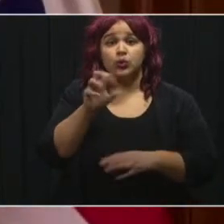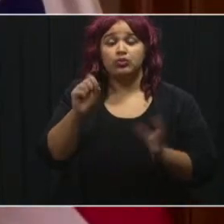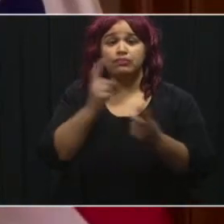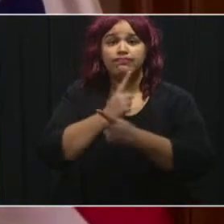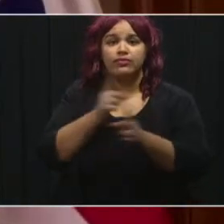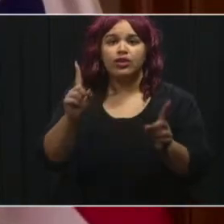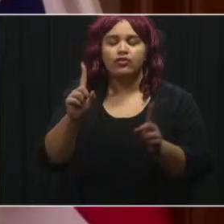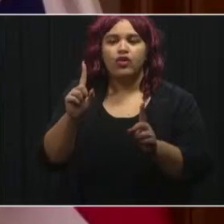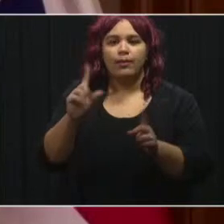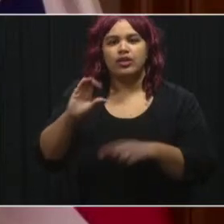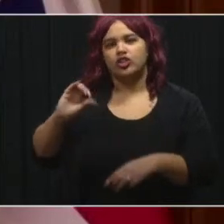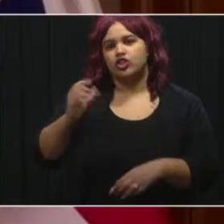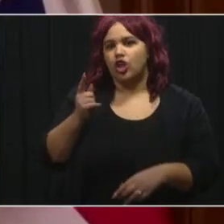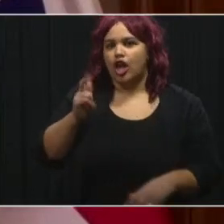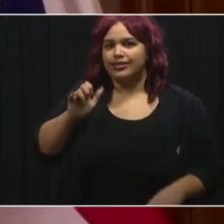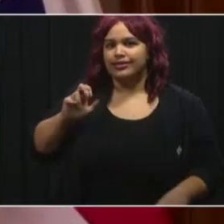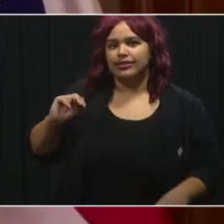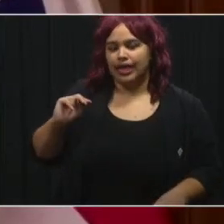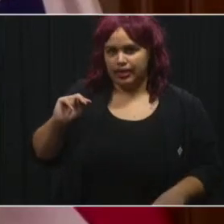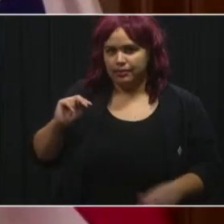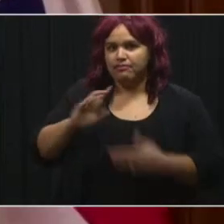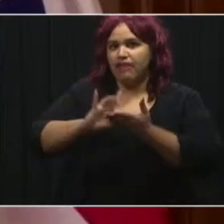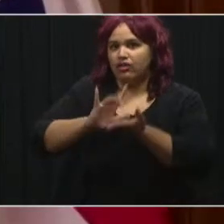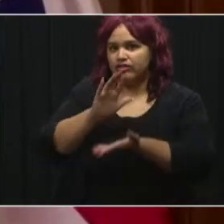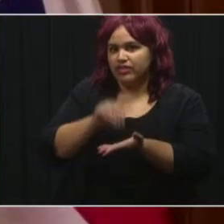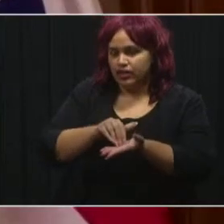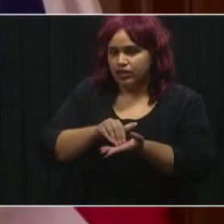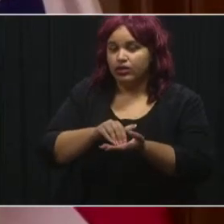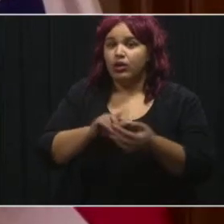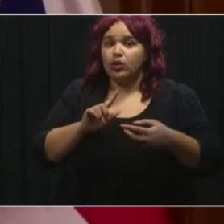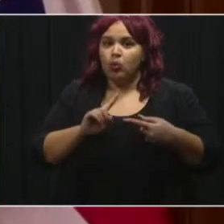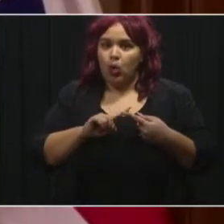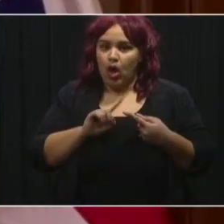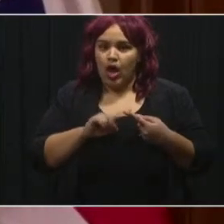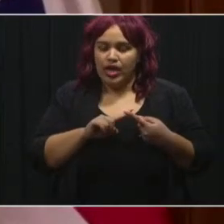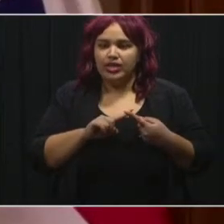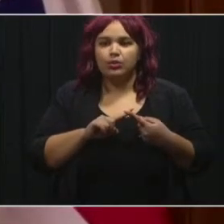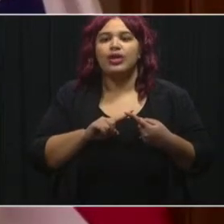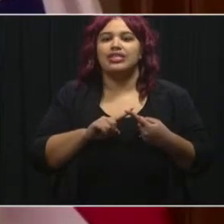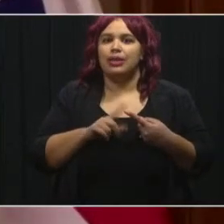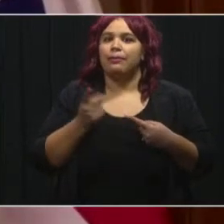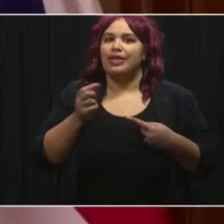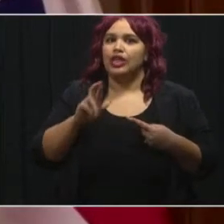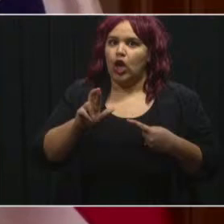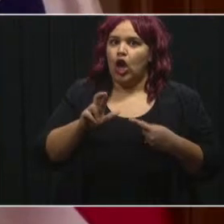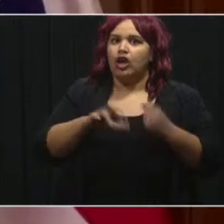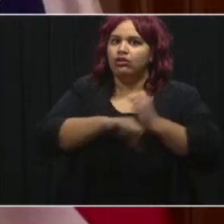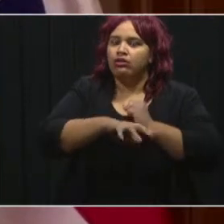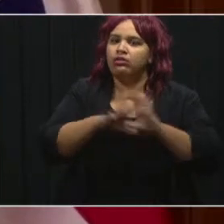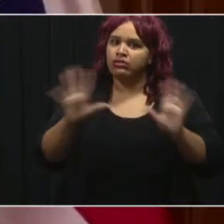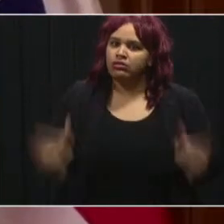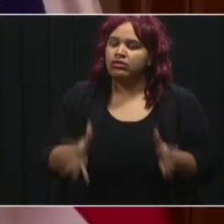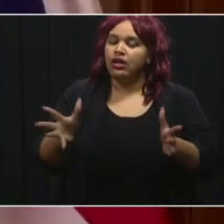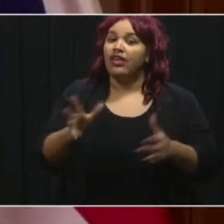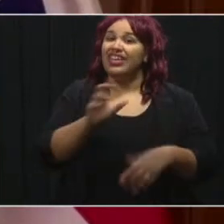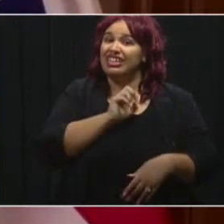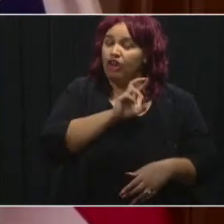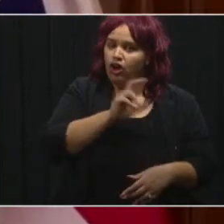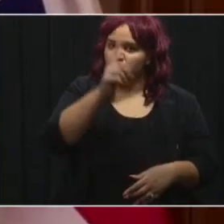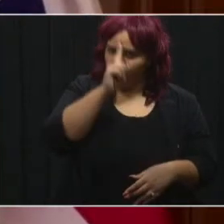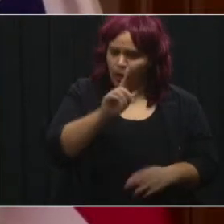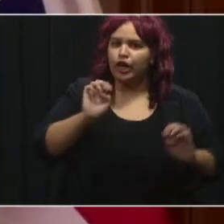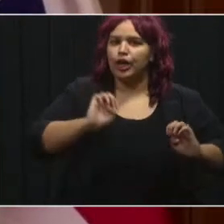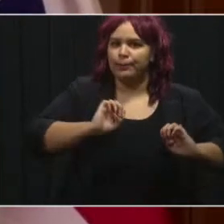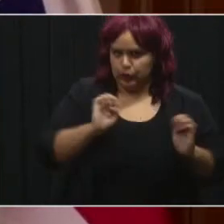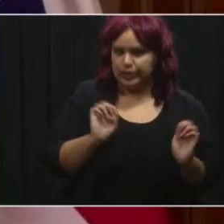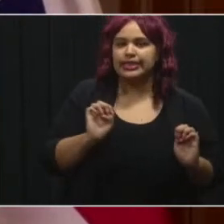just a basic PR push to keep the emergency room for truly emergent situations and to therefore utilize